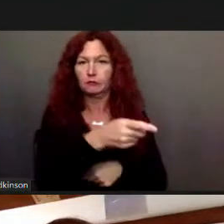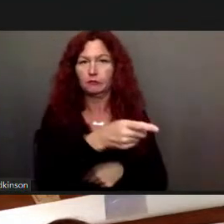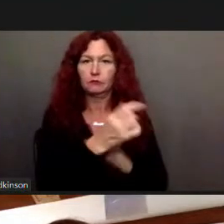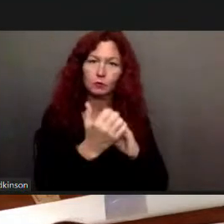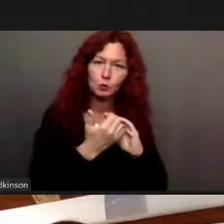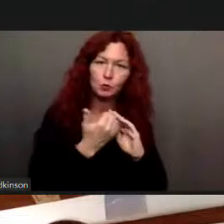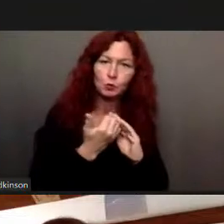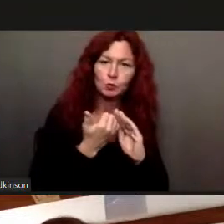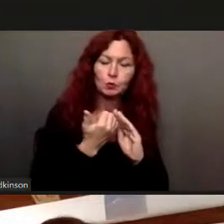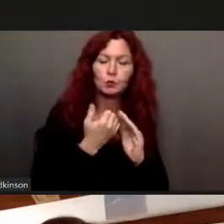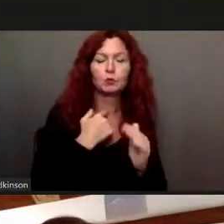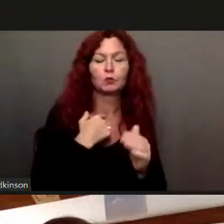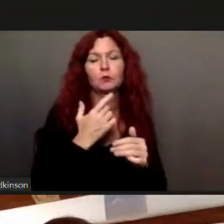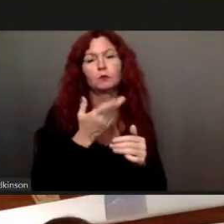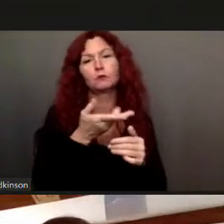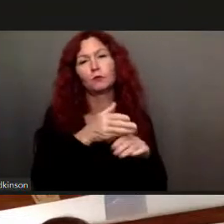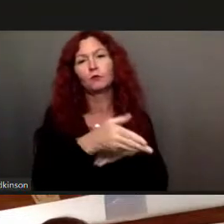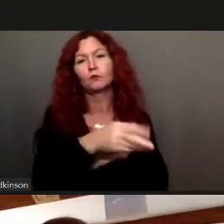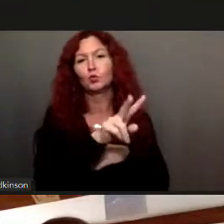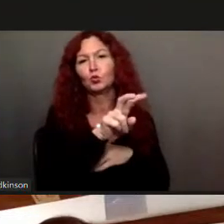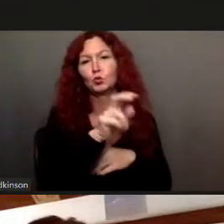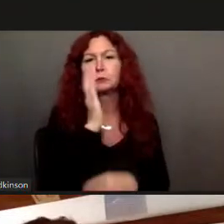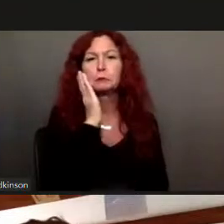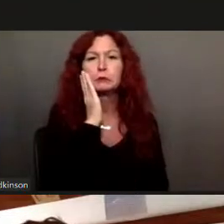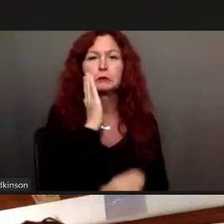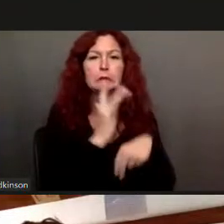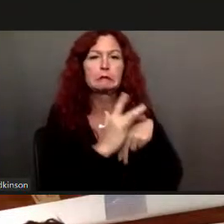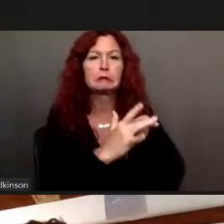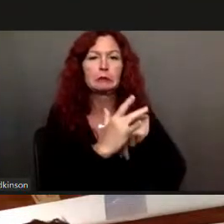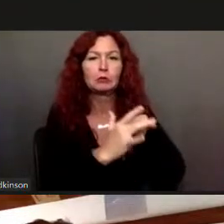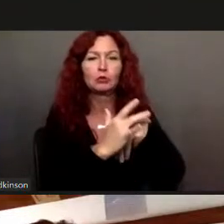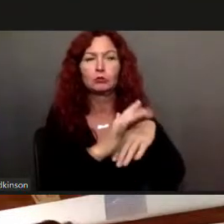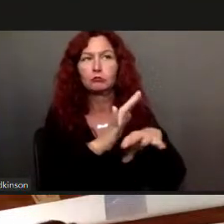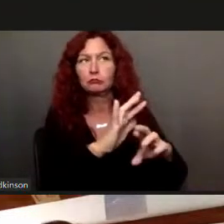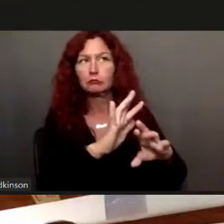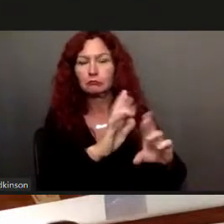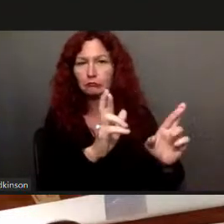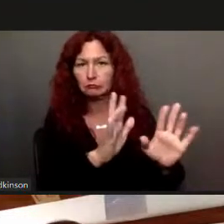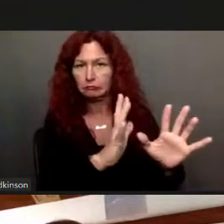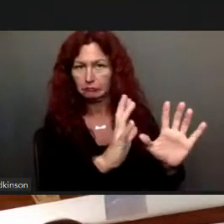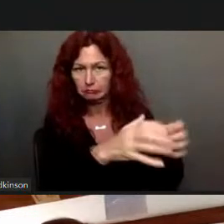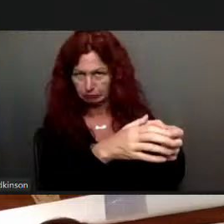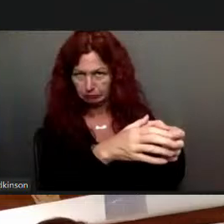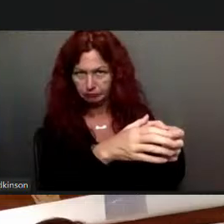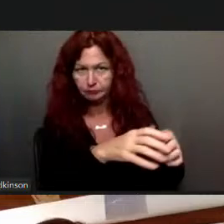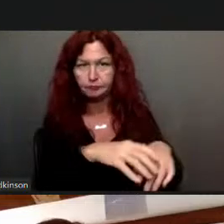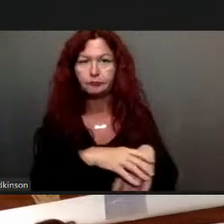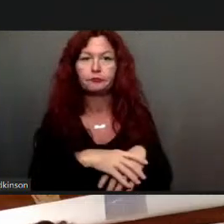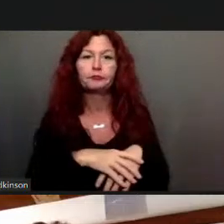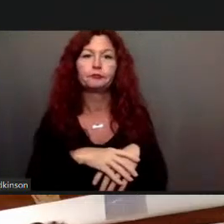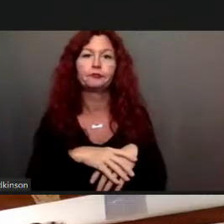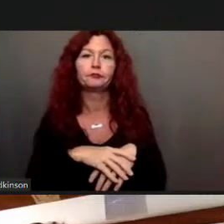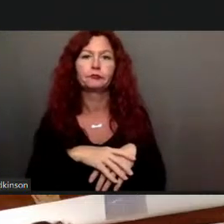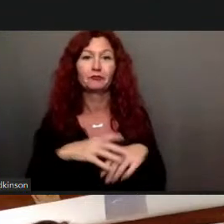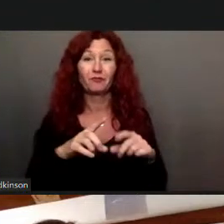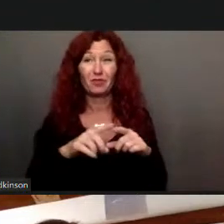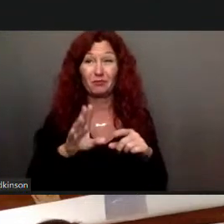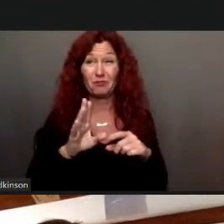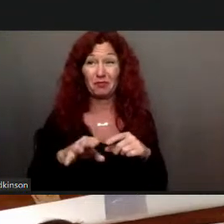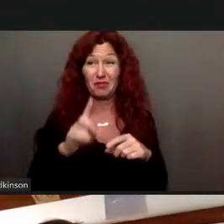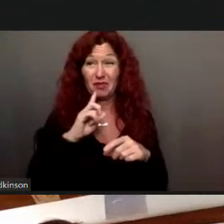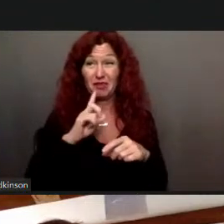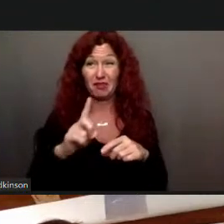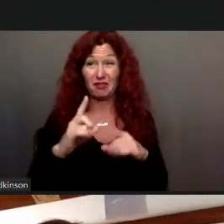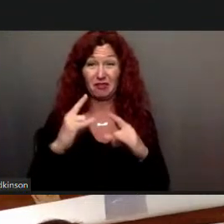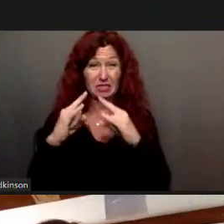needing, it's there just in case. I don't anticipate having to go to the surge hospital at